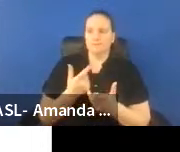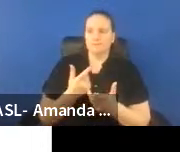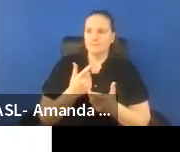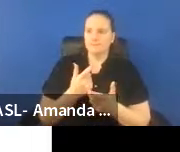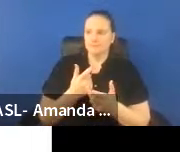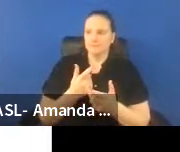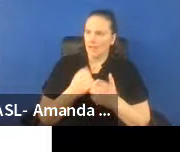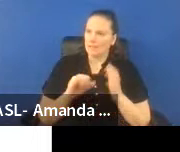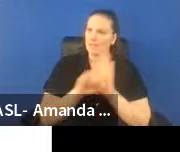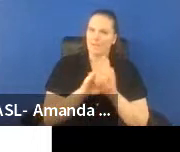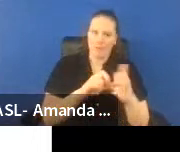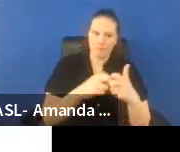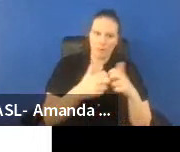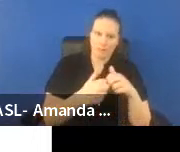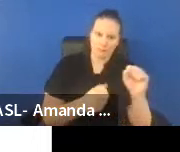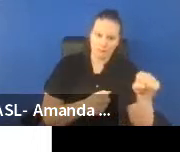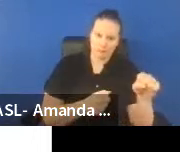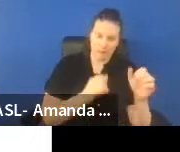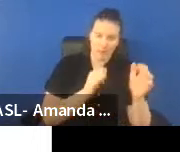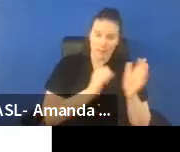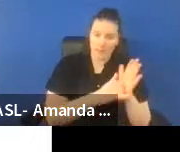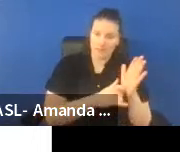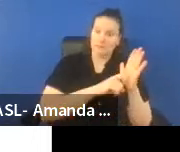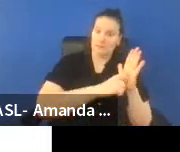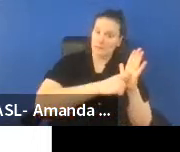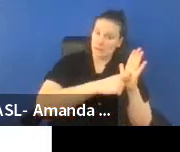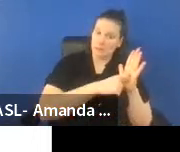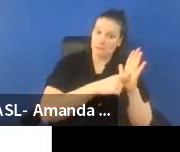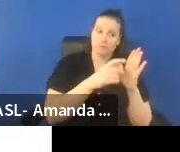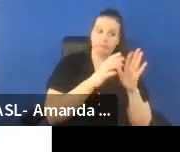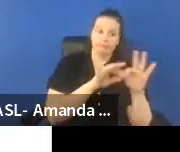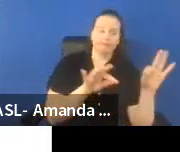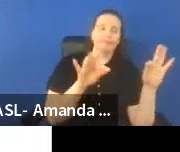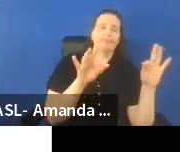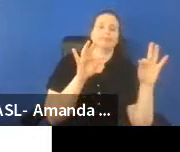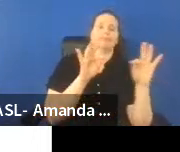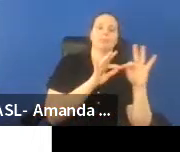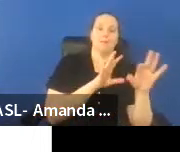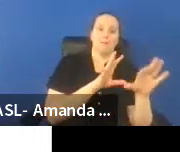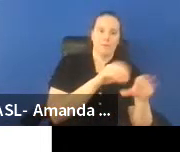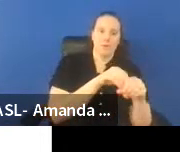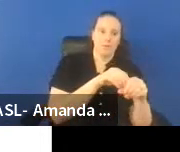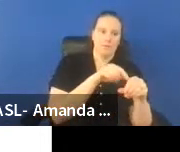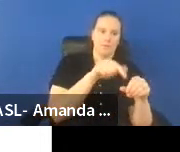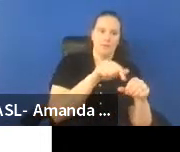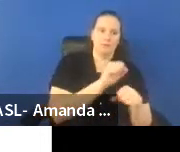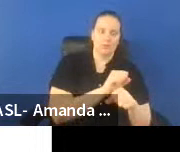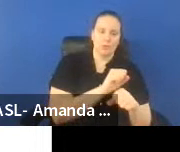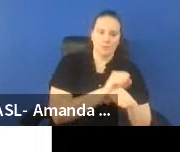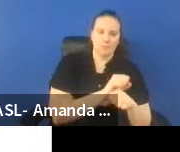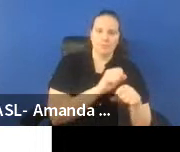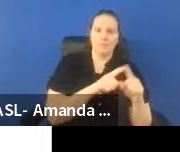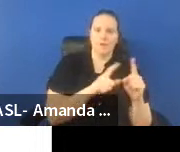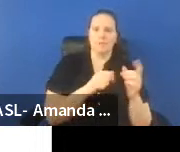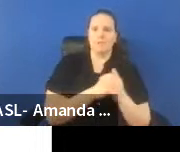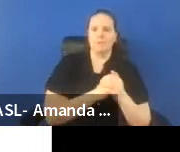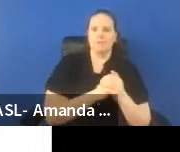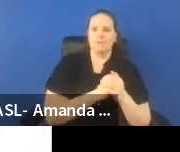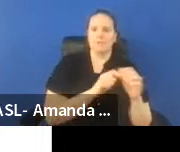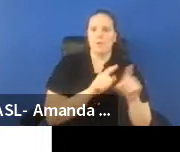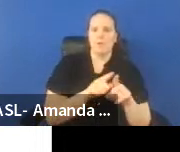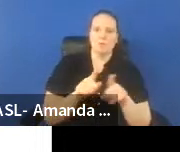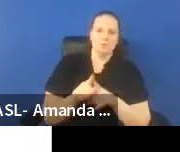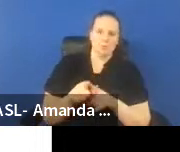identifying problems. That is a key, very important part of the job, but we also are